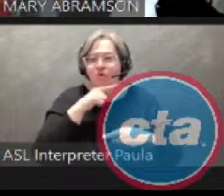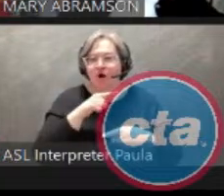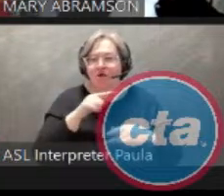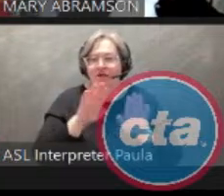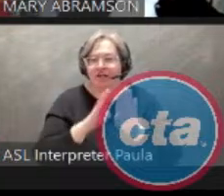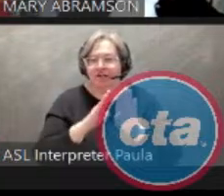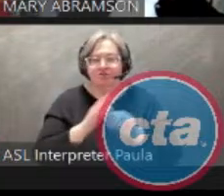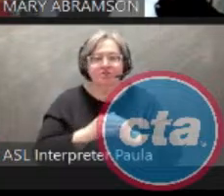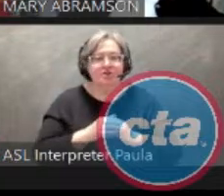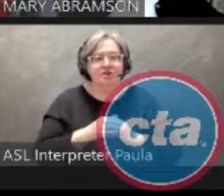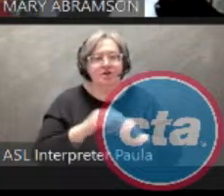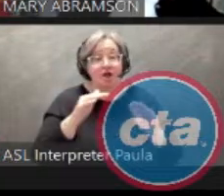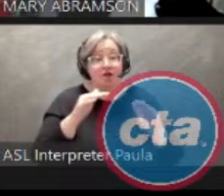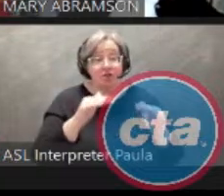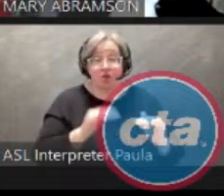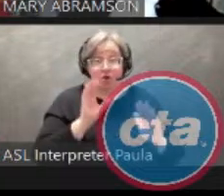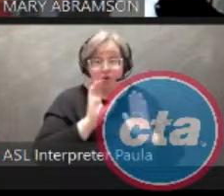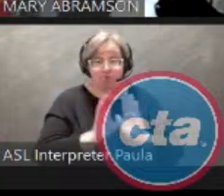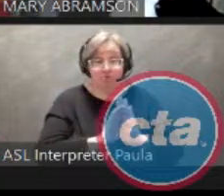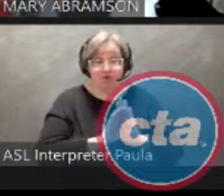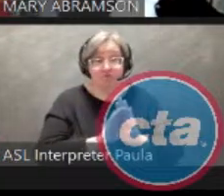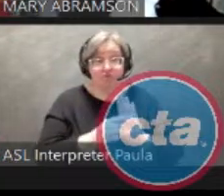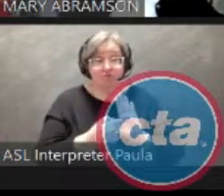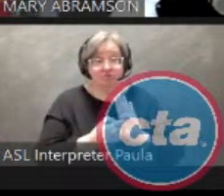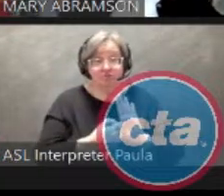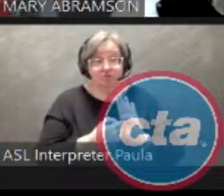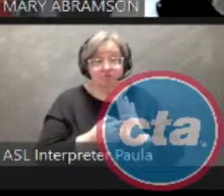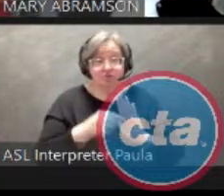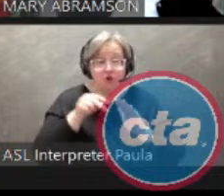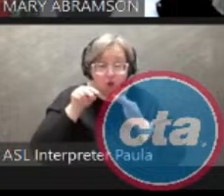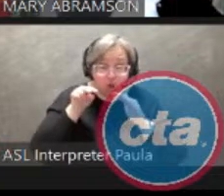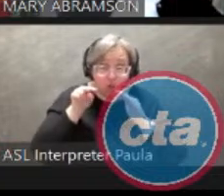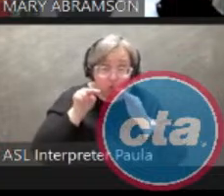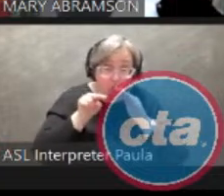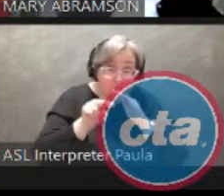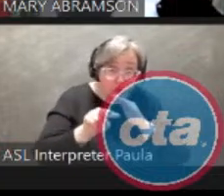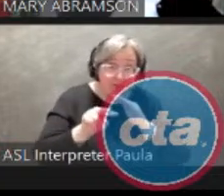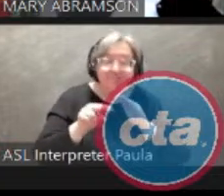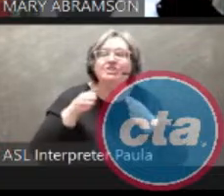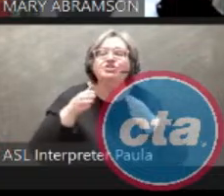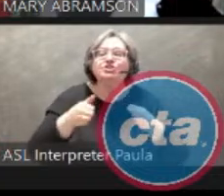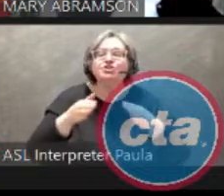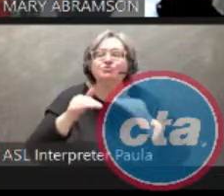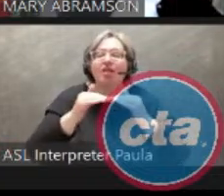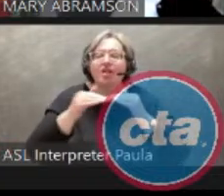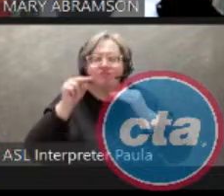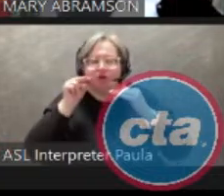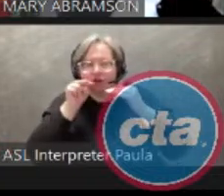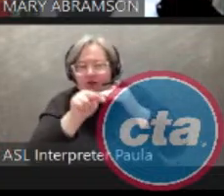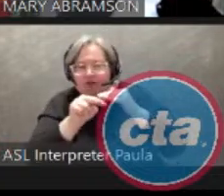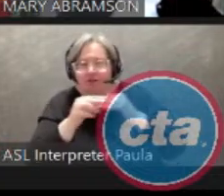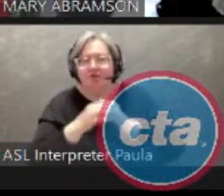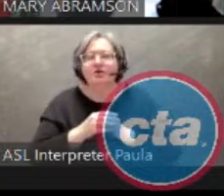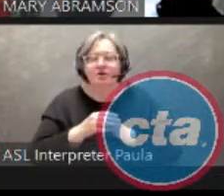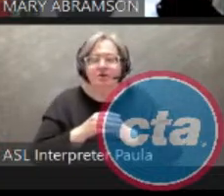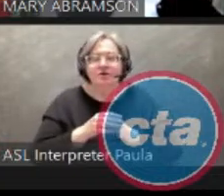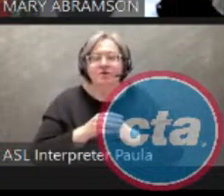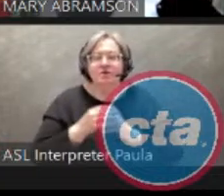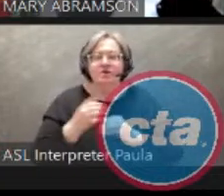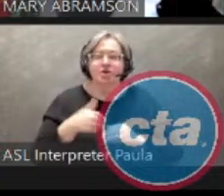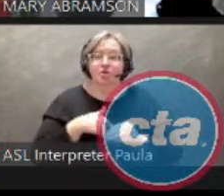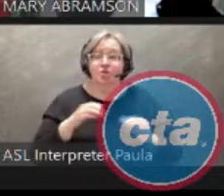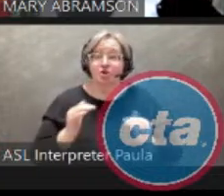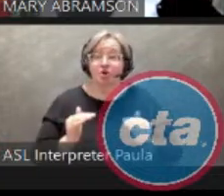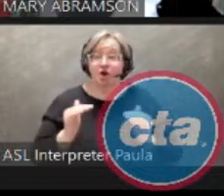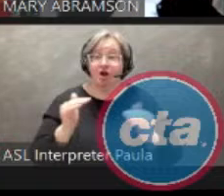lower visual shows of looking into the station house at street level. While we're doing